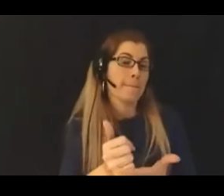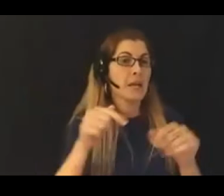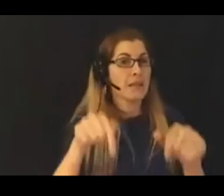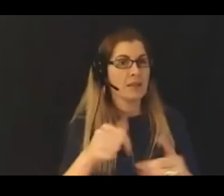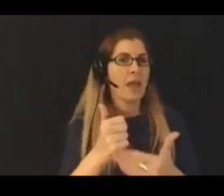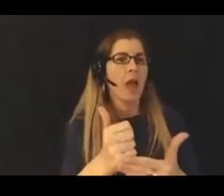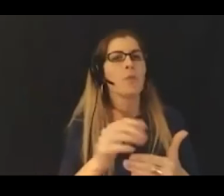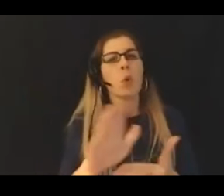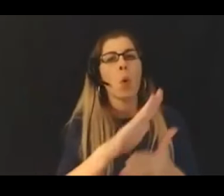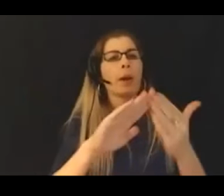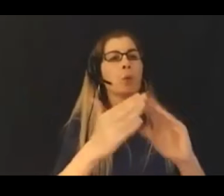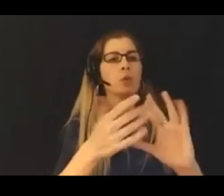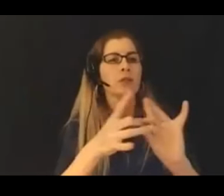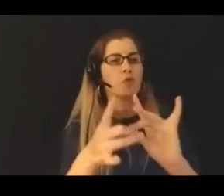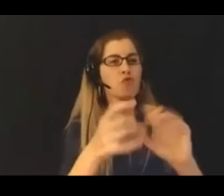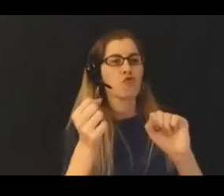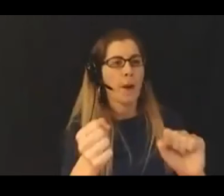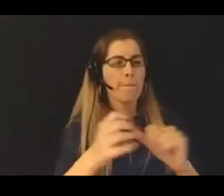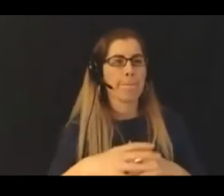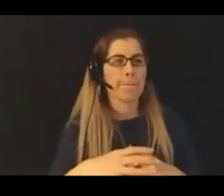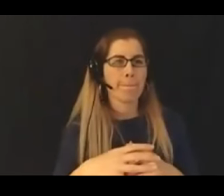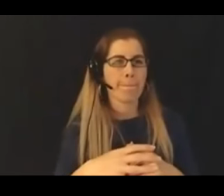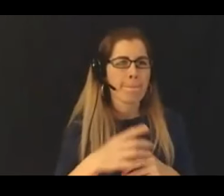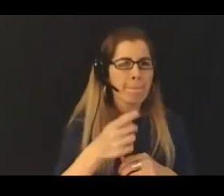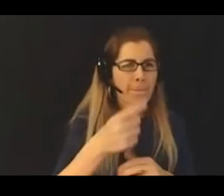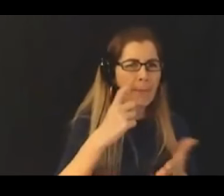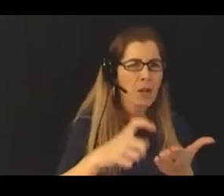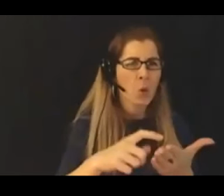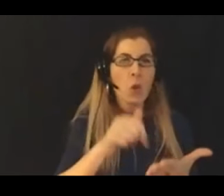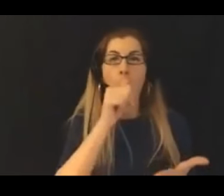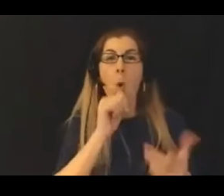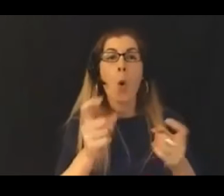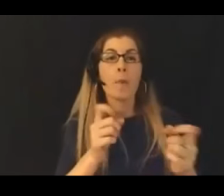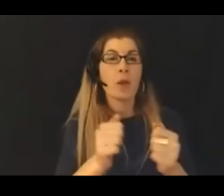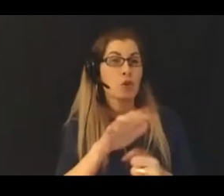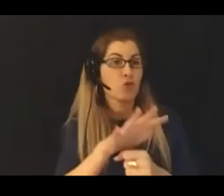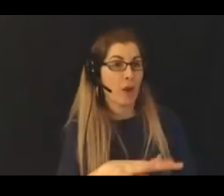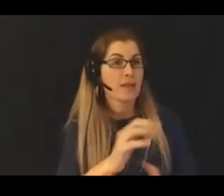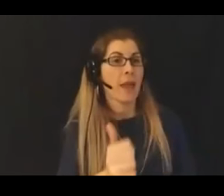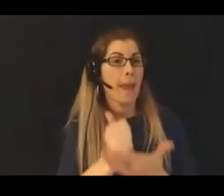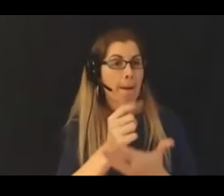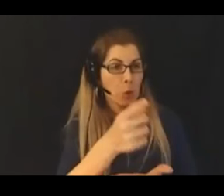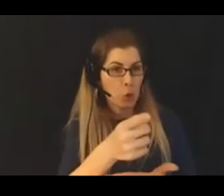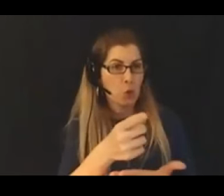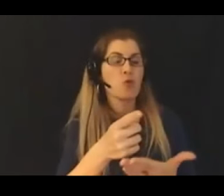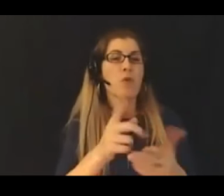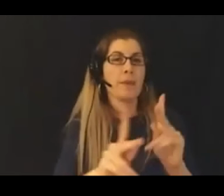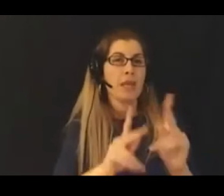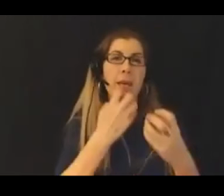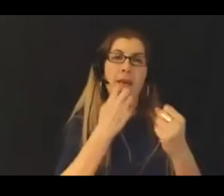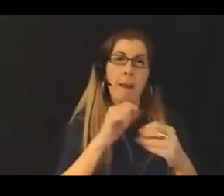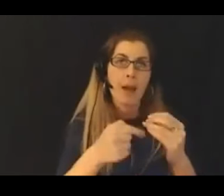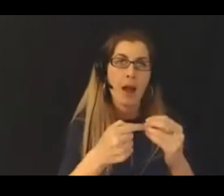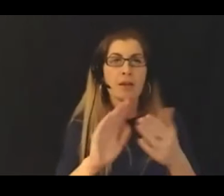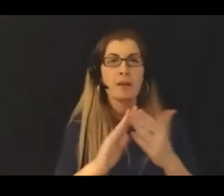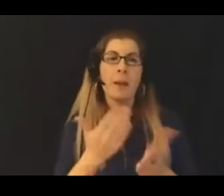stronger. So I love that, that they say, okay, you may feel stressed, you may feel depressed,